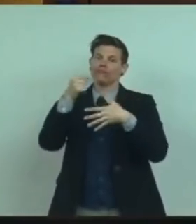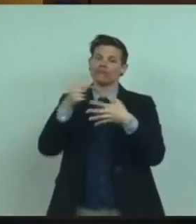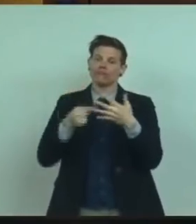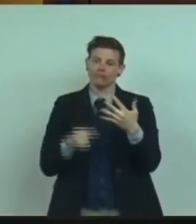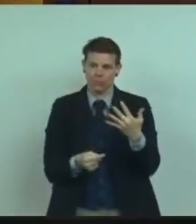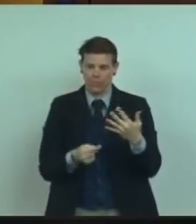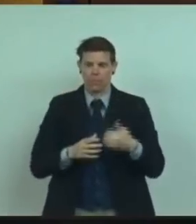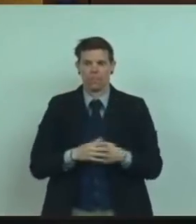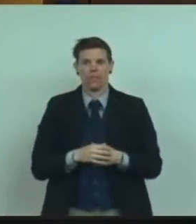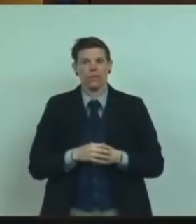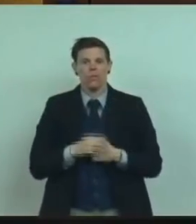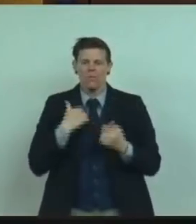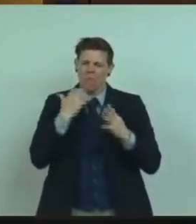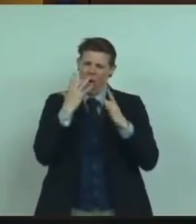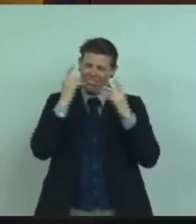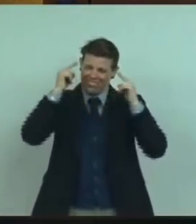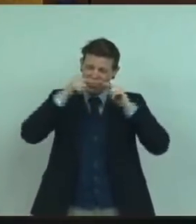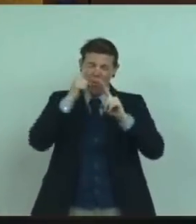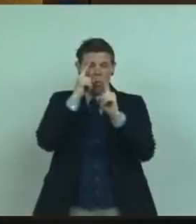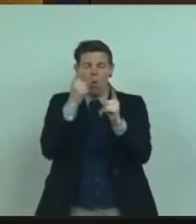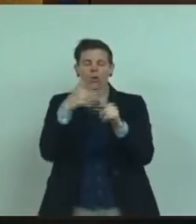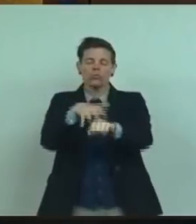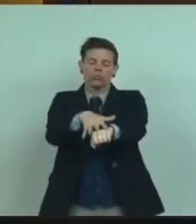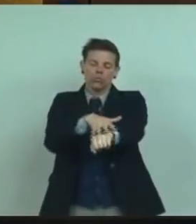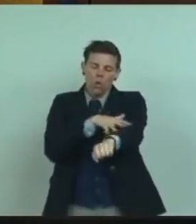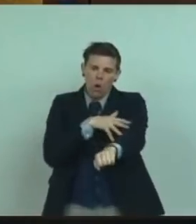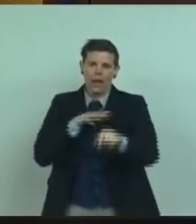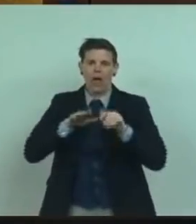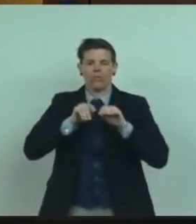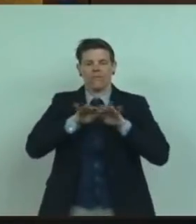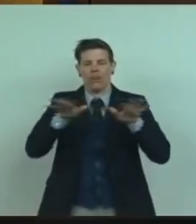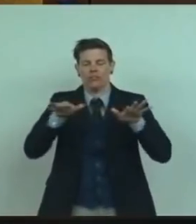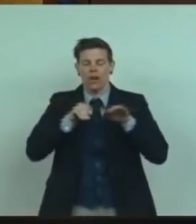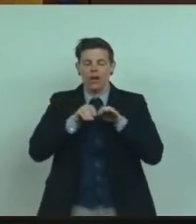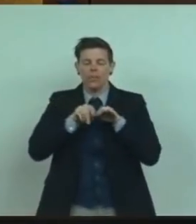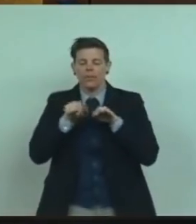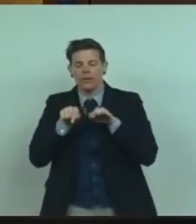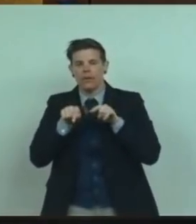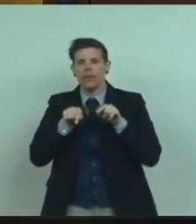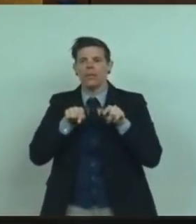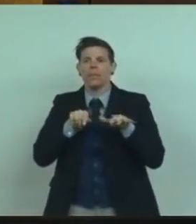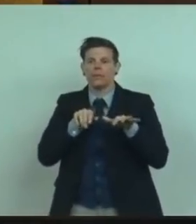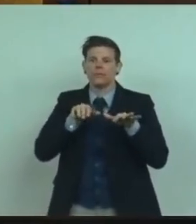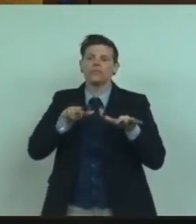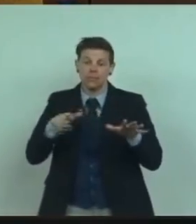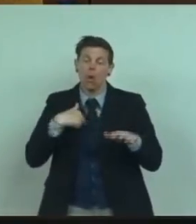spread, then I absolutely have the courage to make whatever decisions keep New Mexico safe.